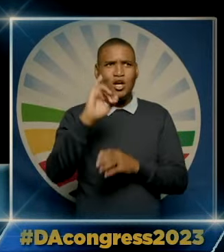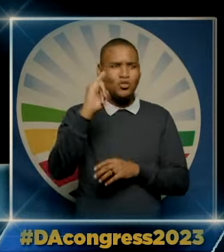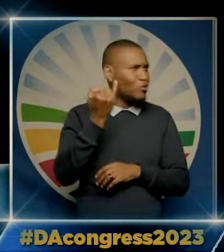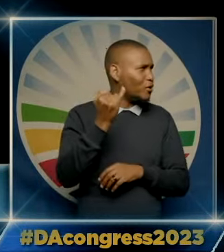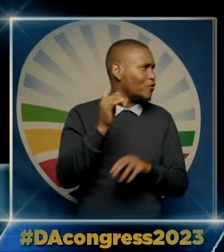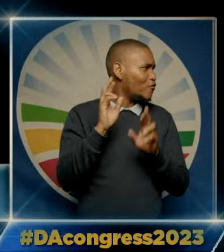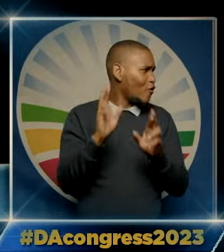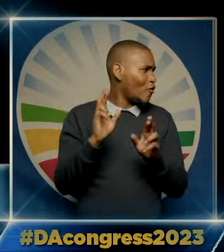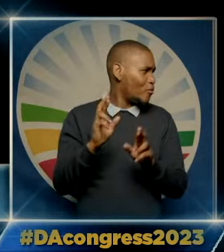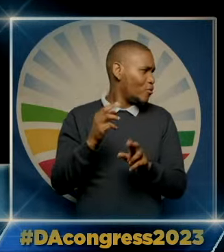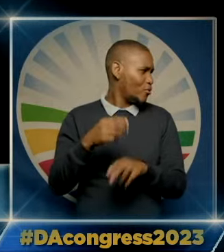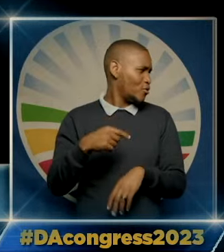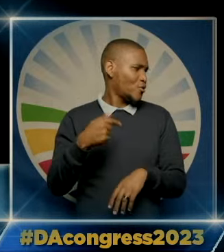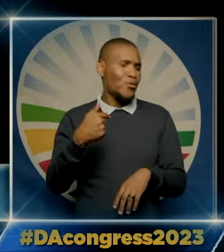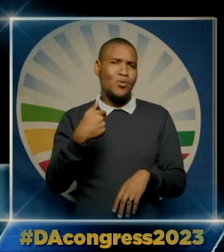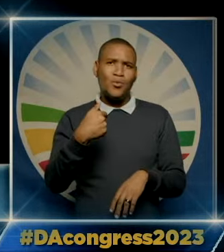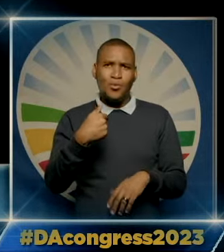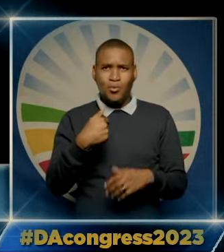hope.